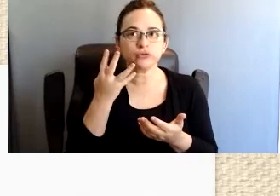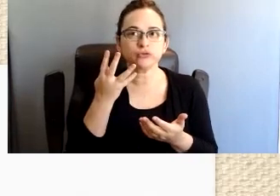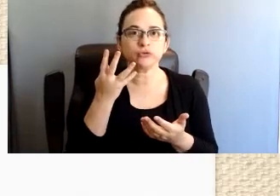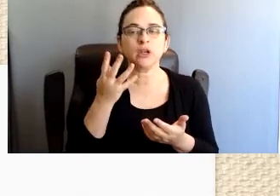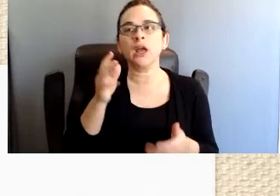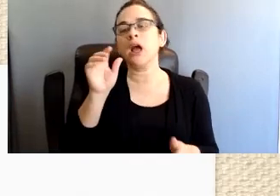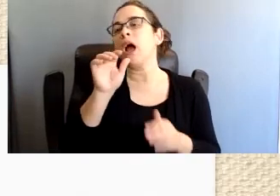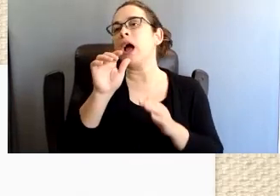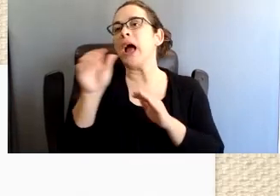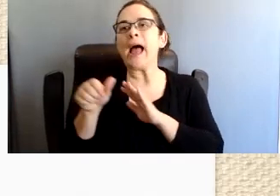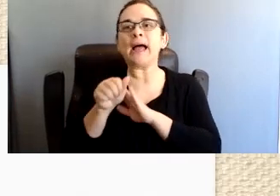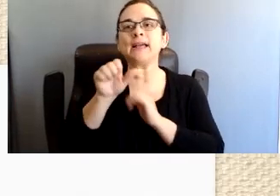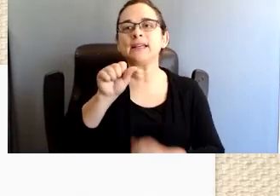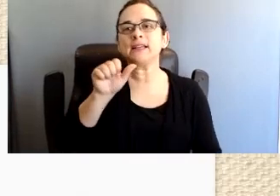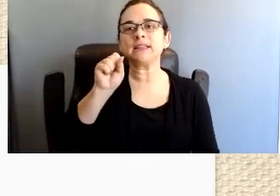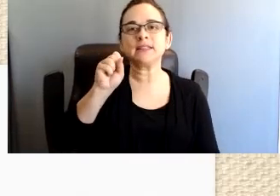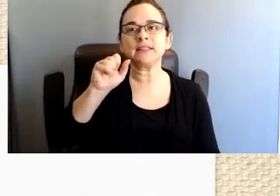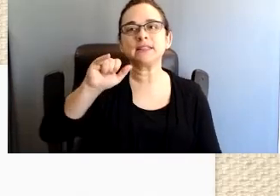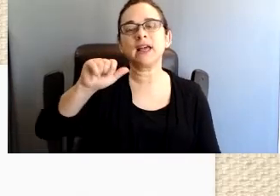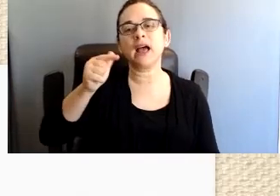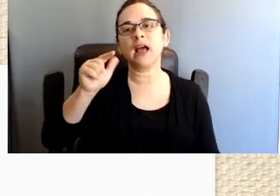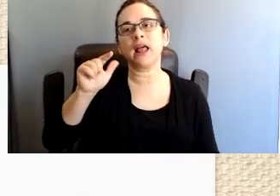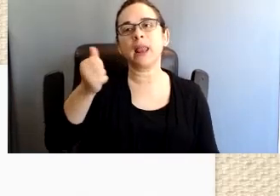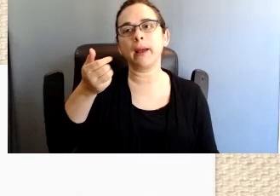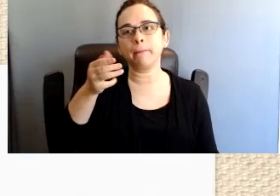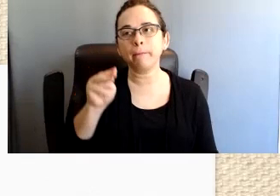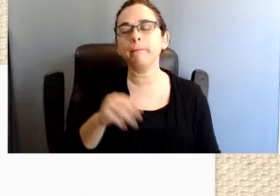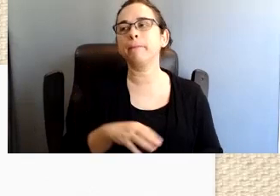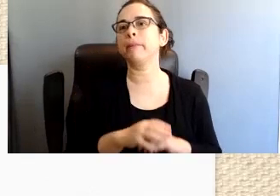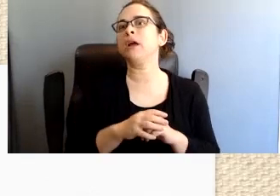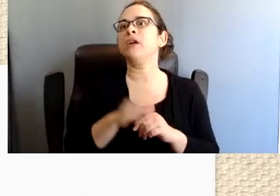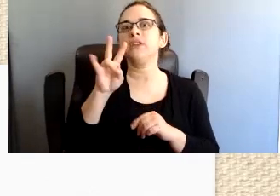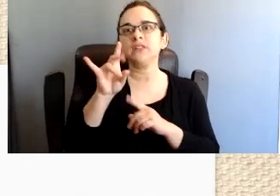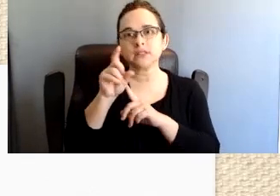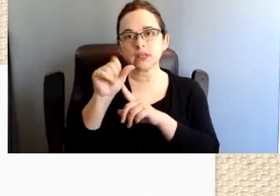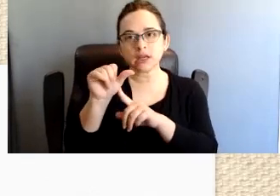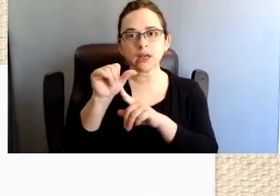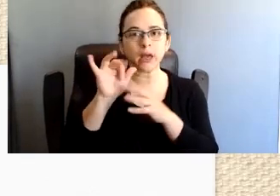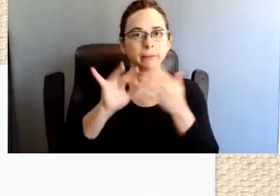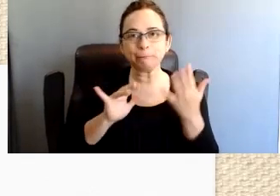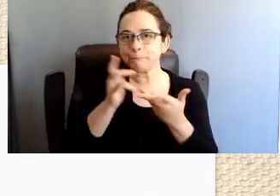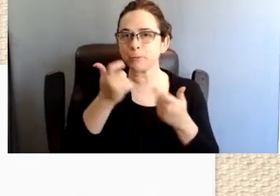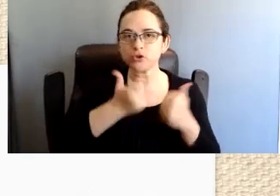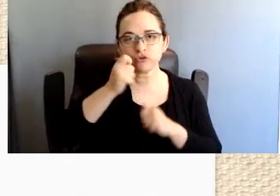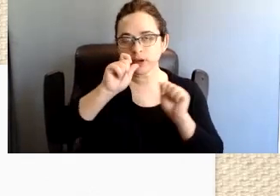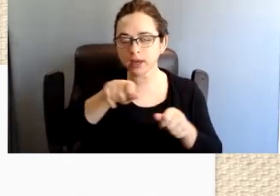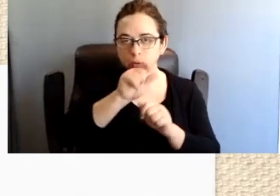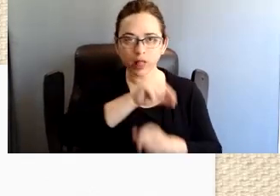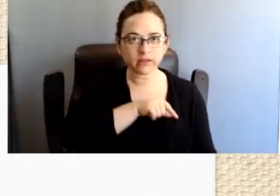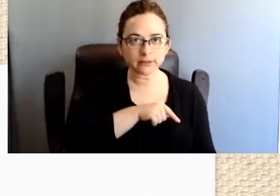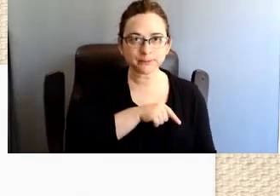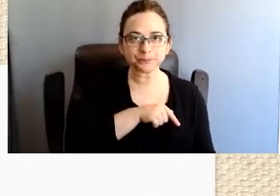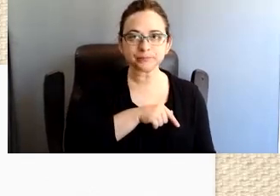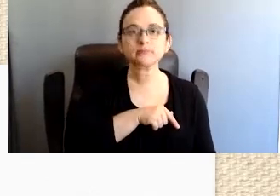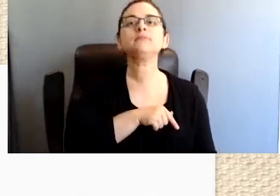asylum, DACA, TPS. I mean, there's many visas that they're the ones who decide. And once they identify they qualify for one, then